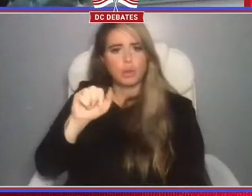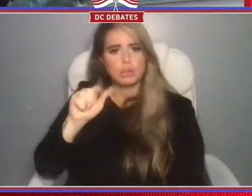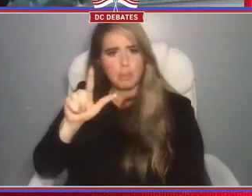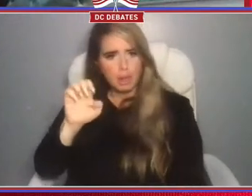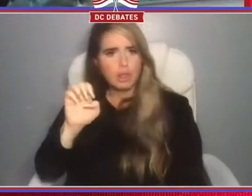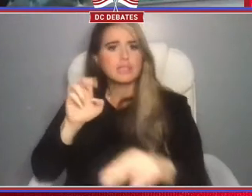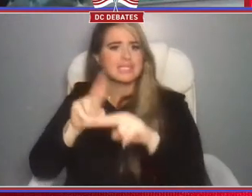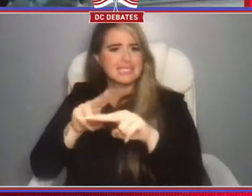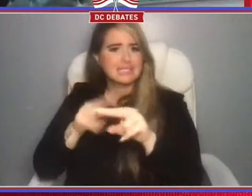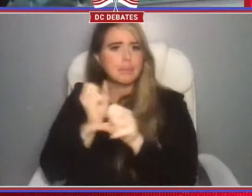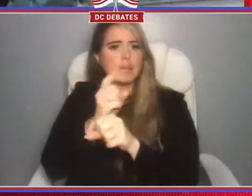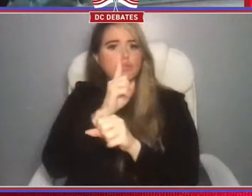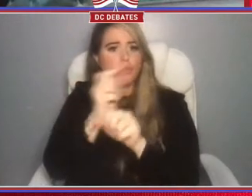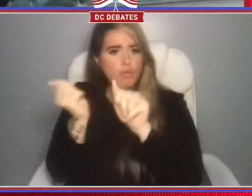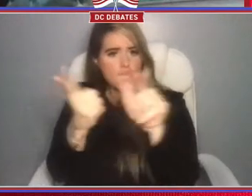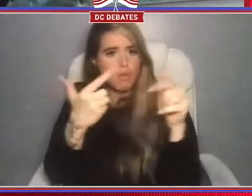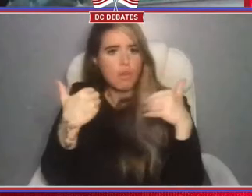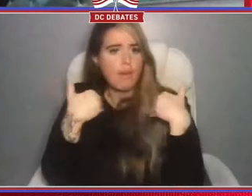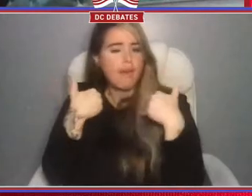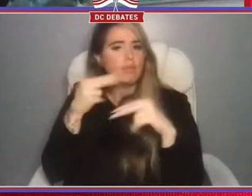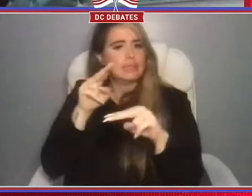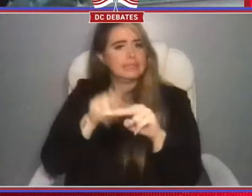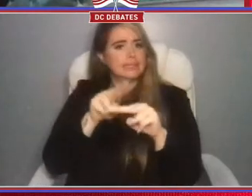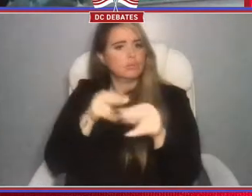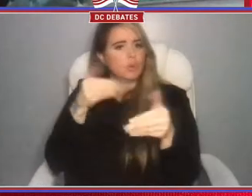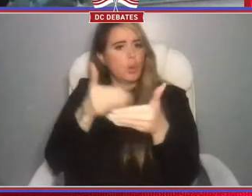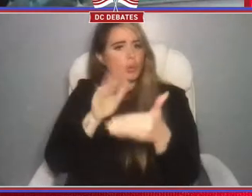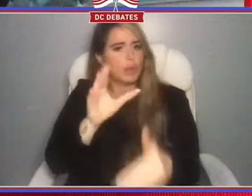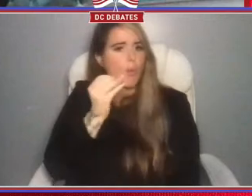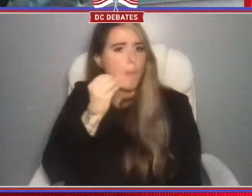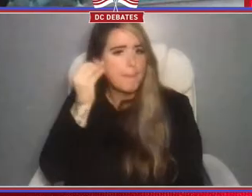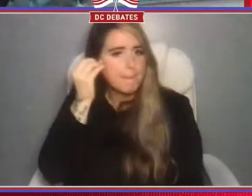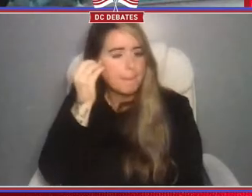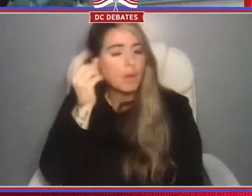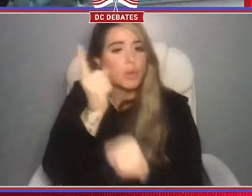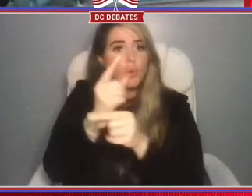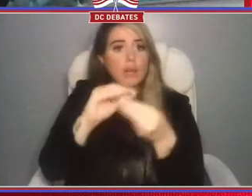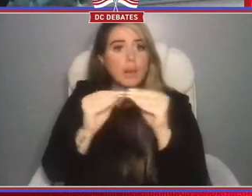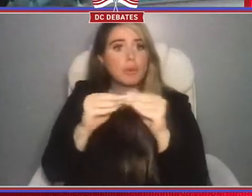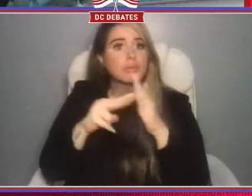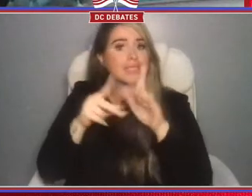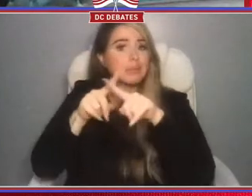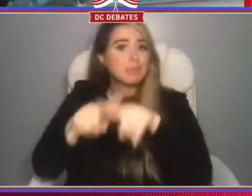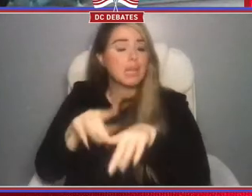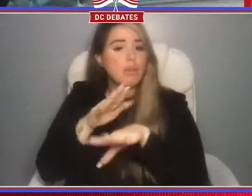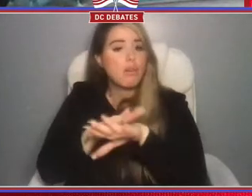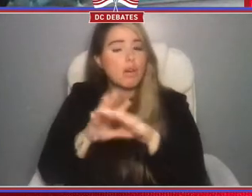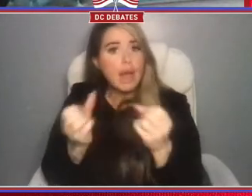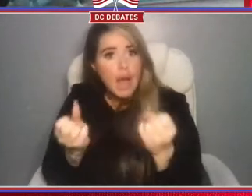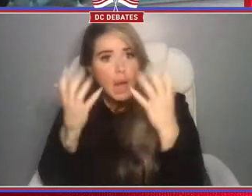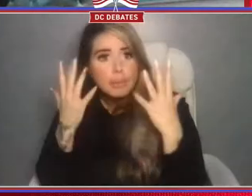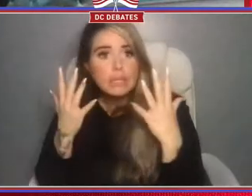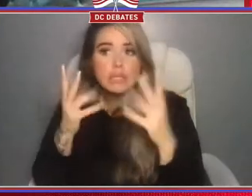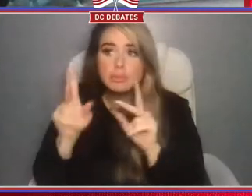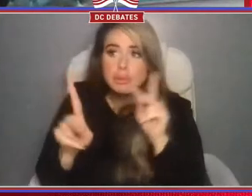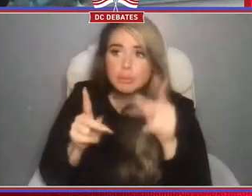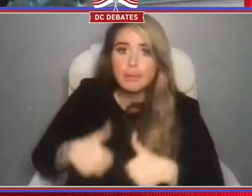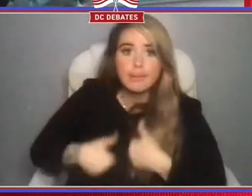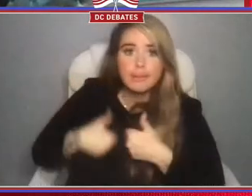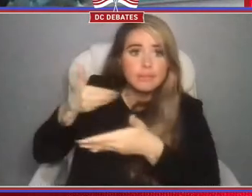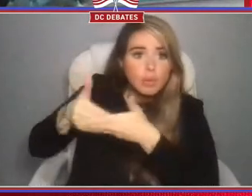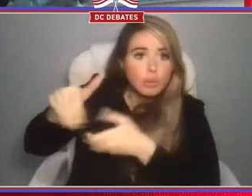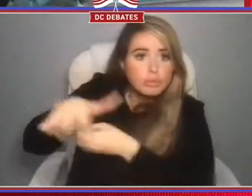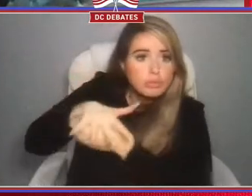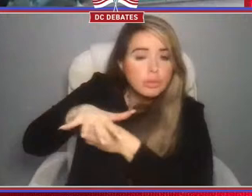seat close to their home. The right number depends upon the population. I think that we are building schools, especially with the expansion of